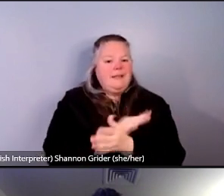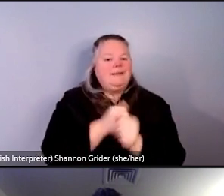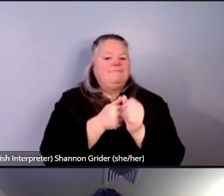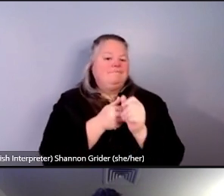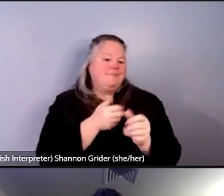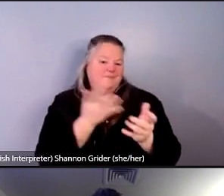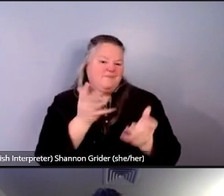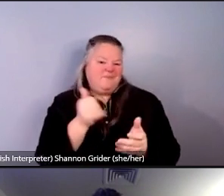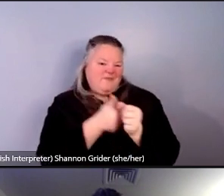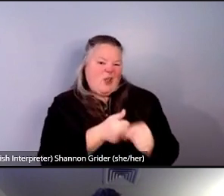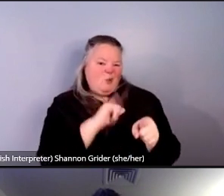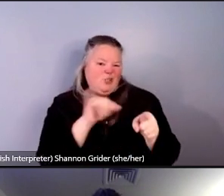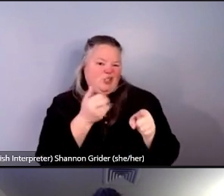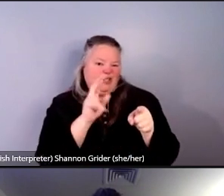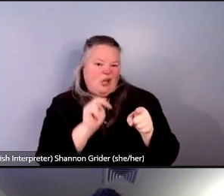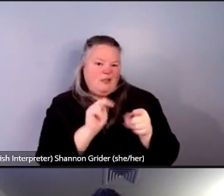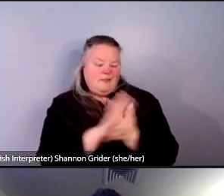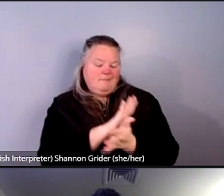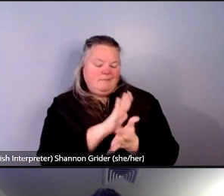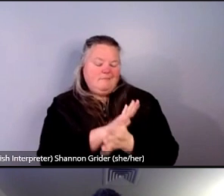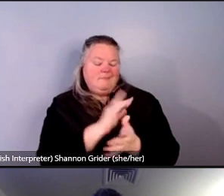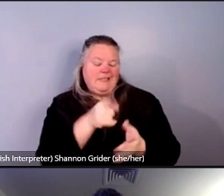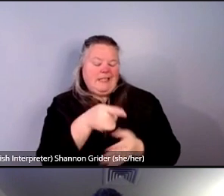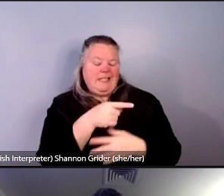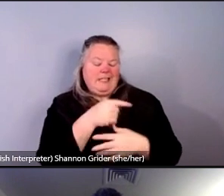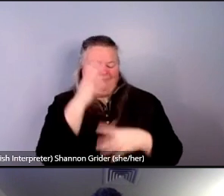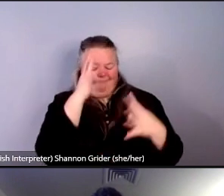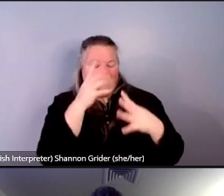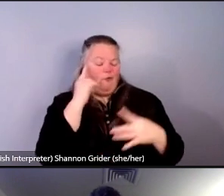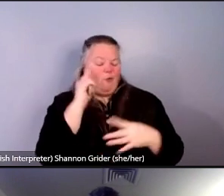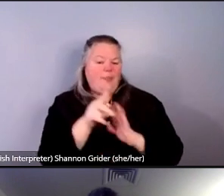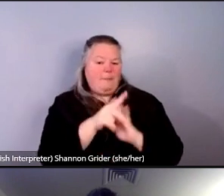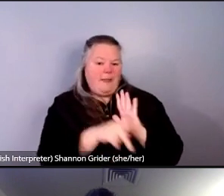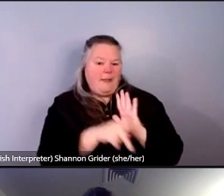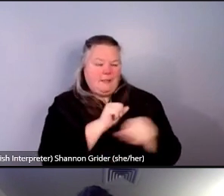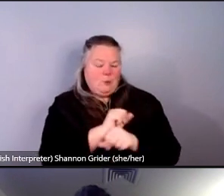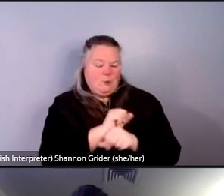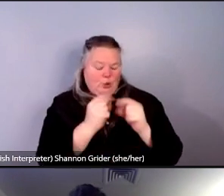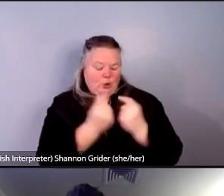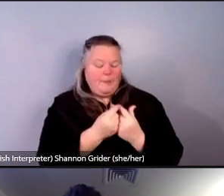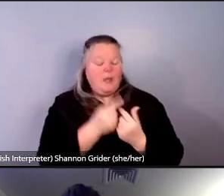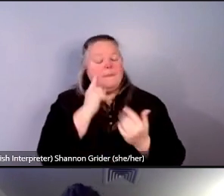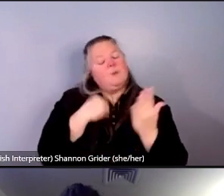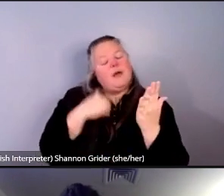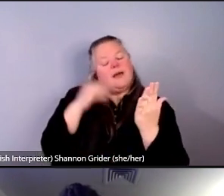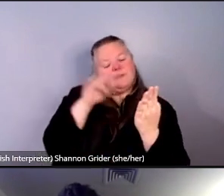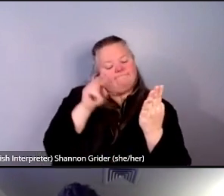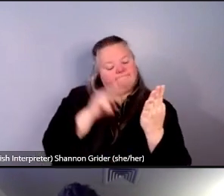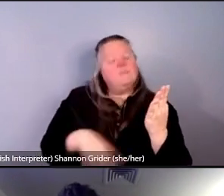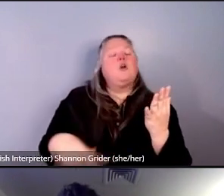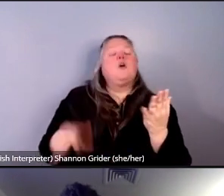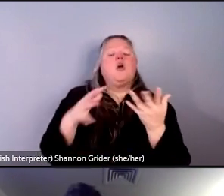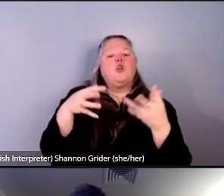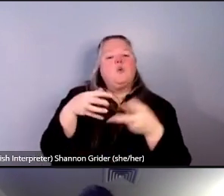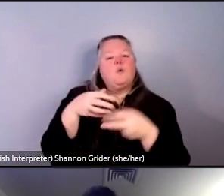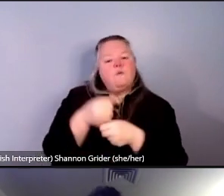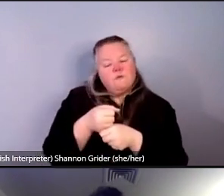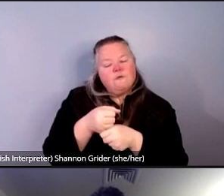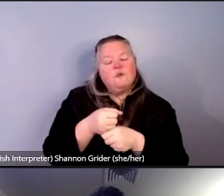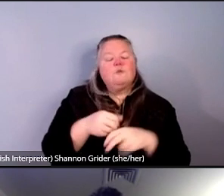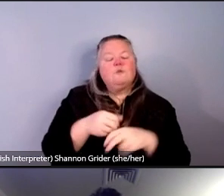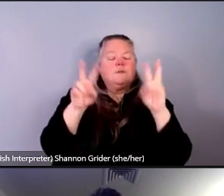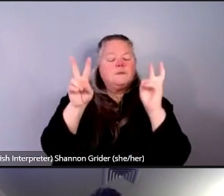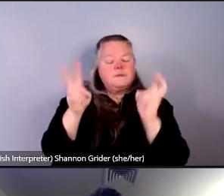document that he created for the policy work group, that will provide kind of an overview of the